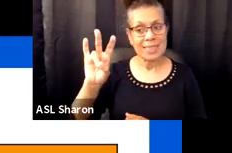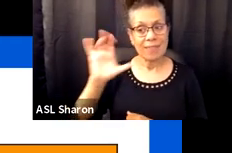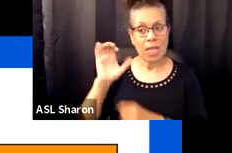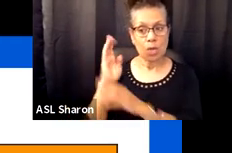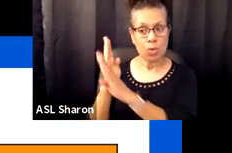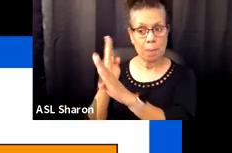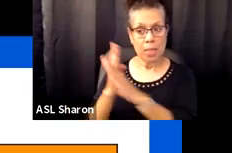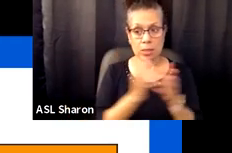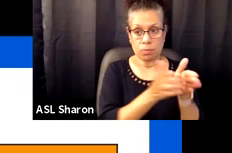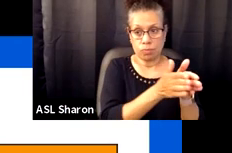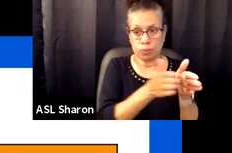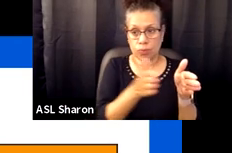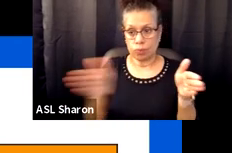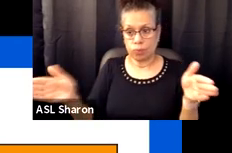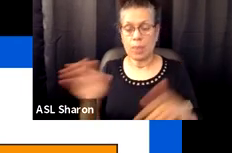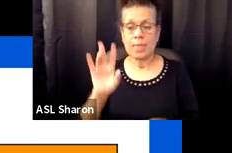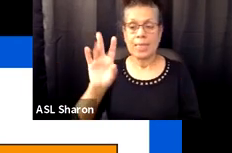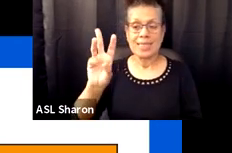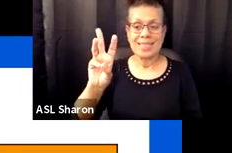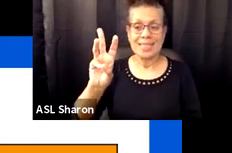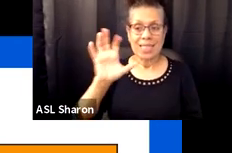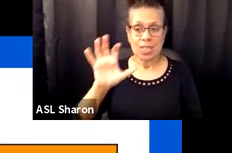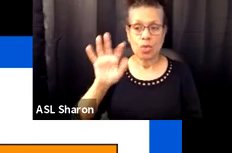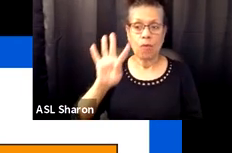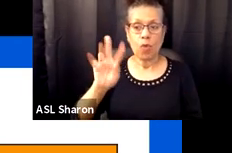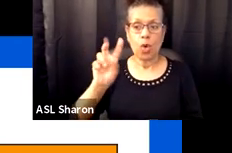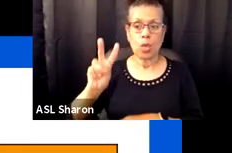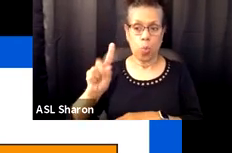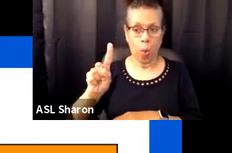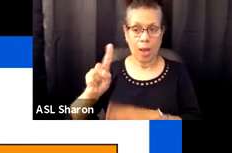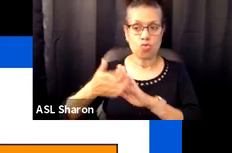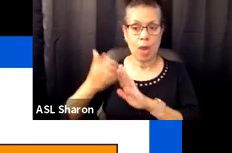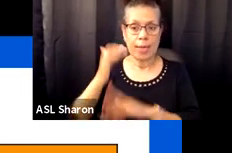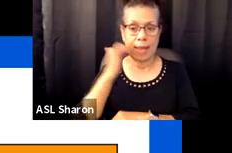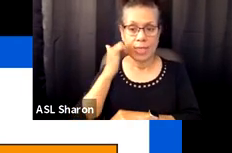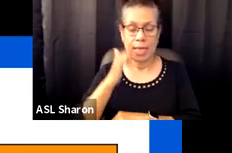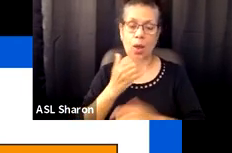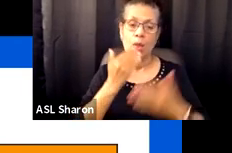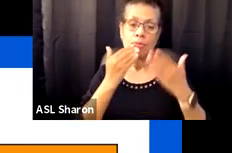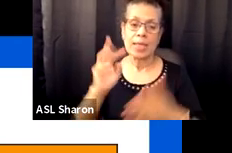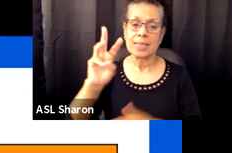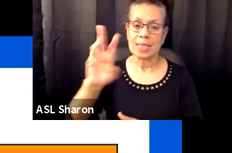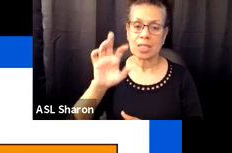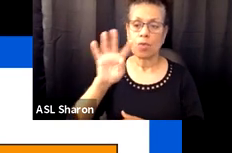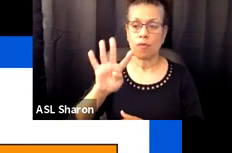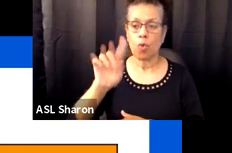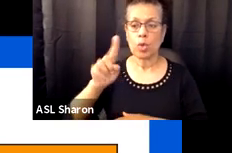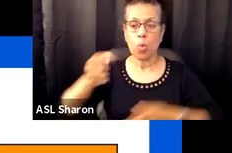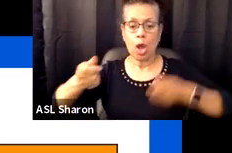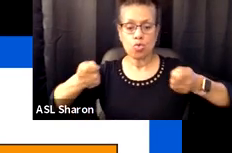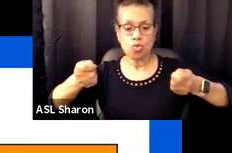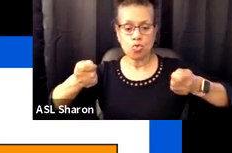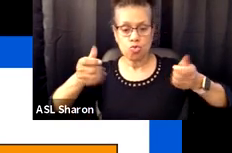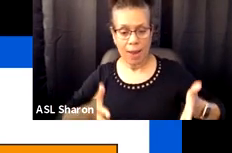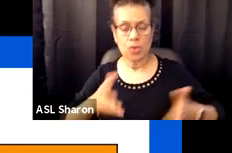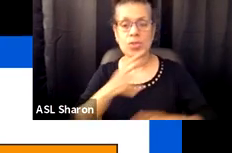fleet and operate 641 daily i want to thank our 641 drivers and monitors who show up